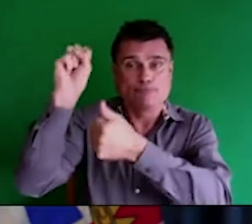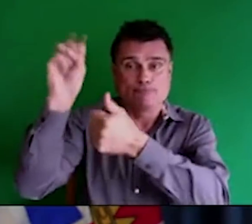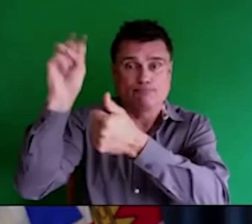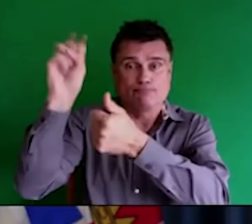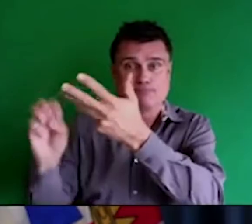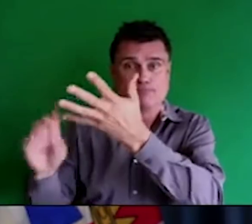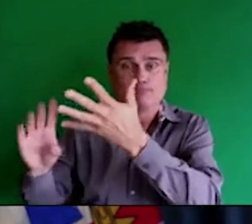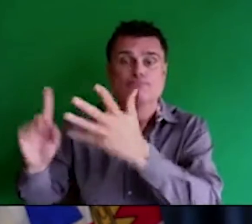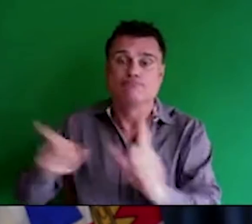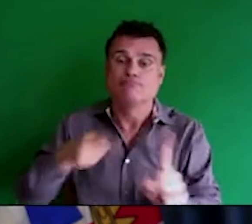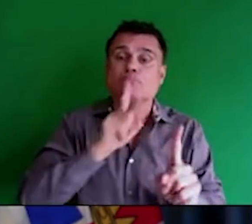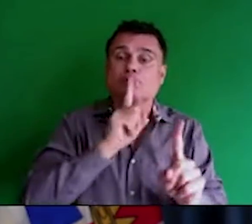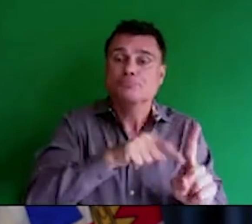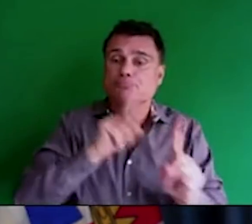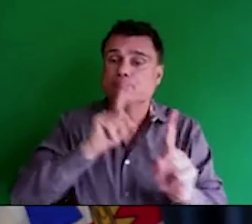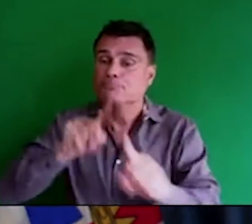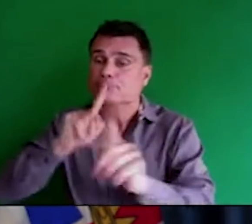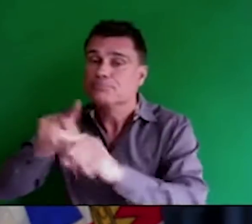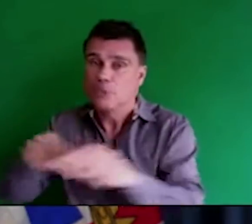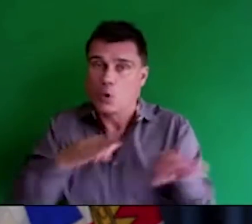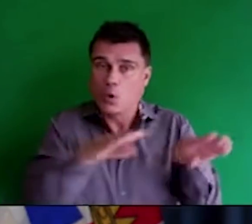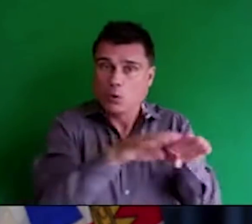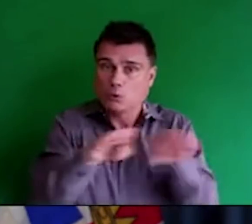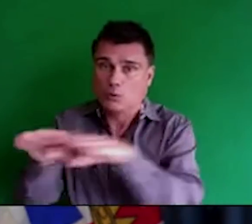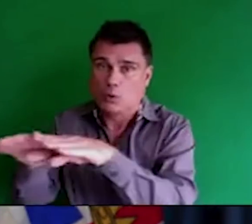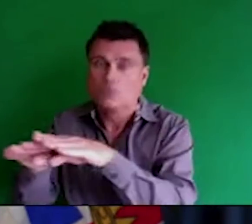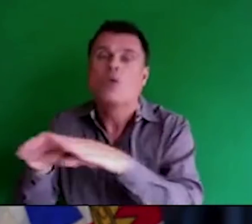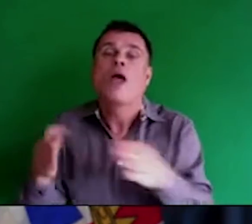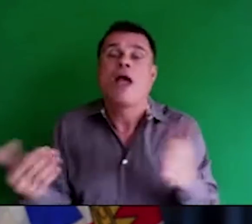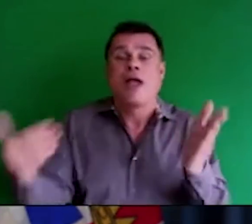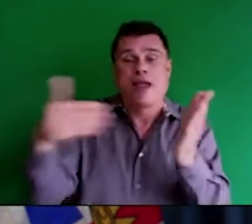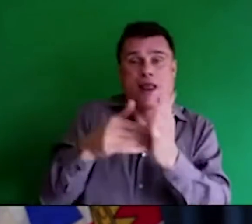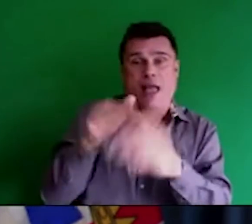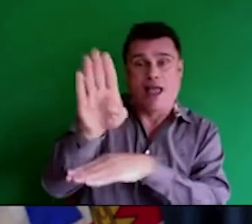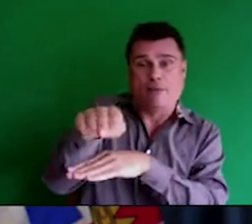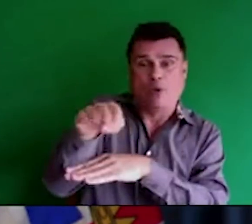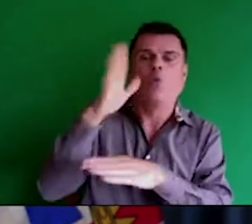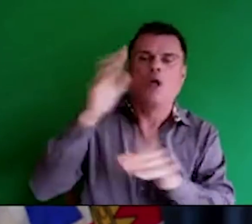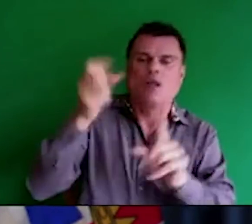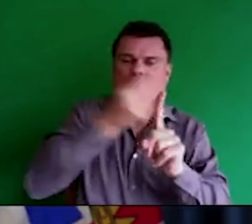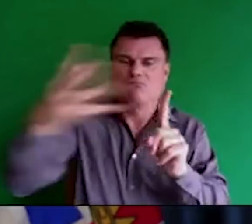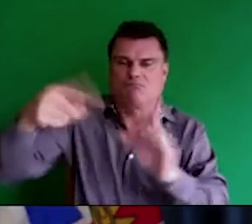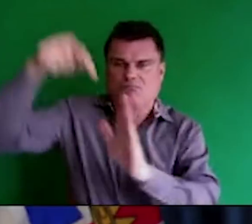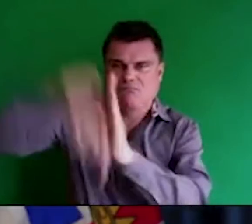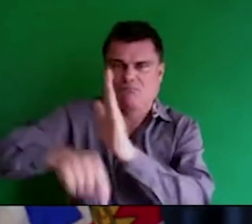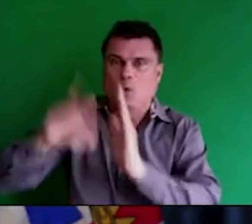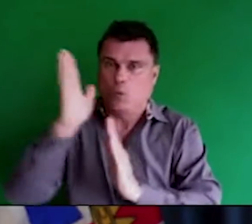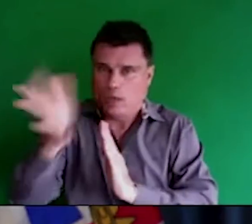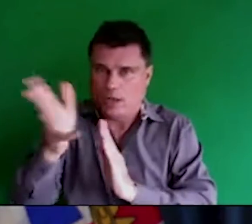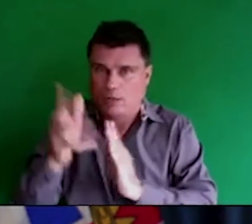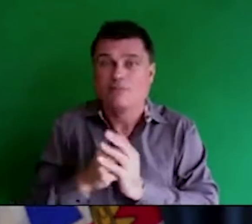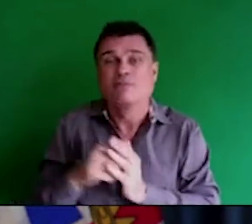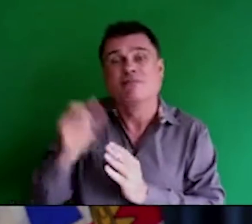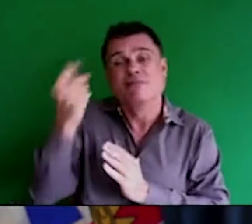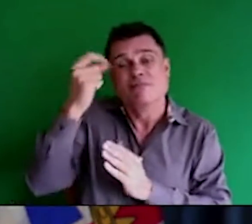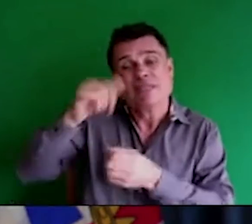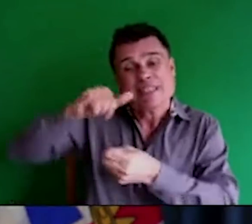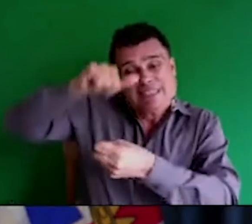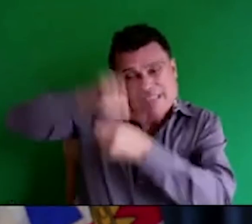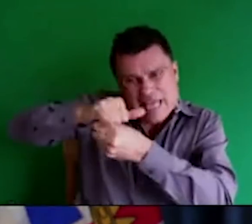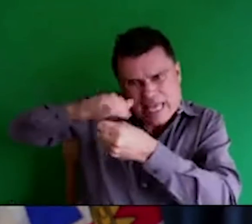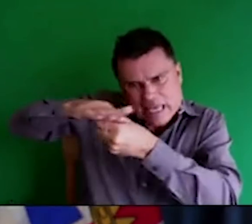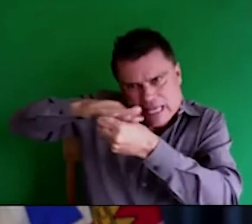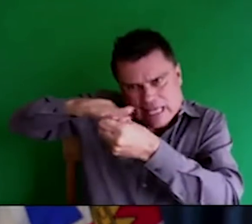to reduce our social contacts, and we need to make sure that we're staying local and reducing to